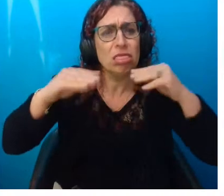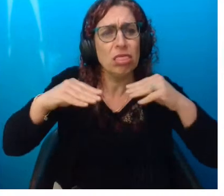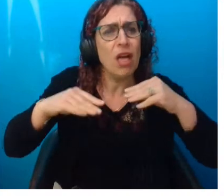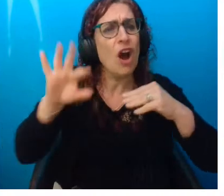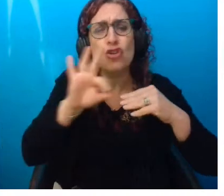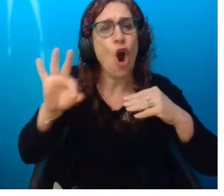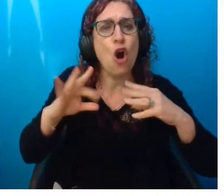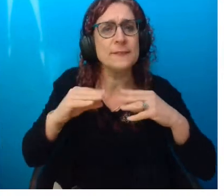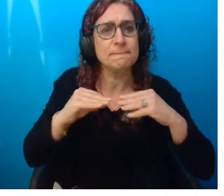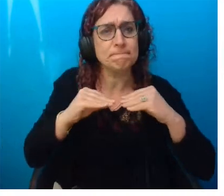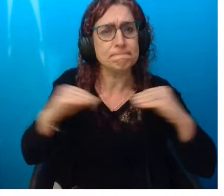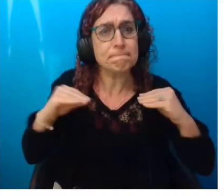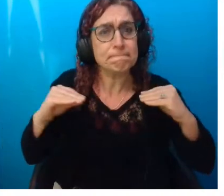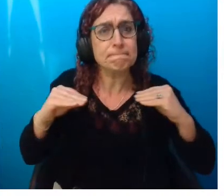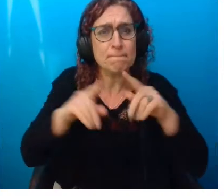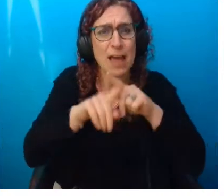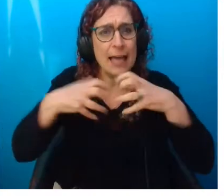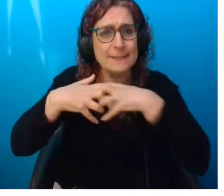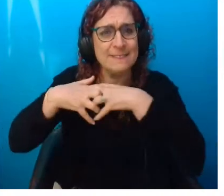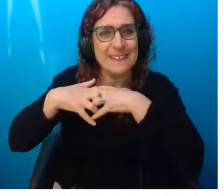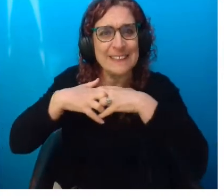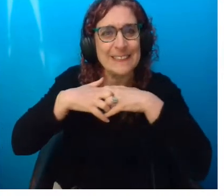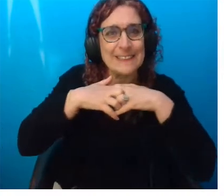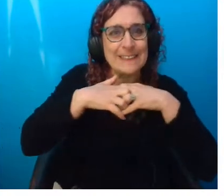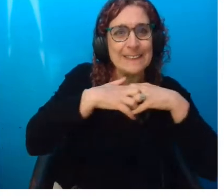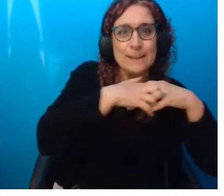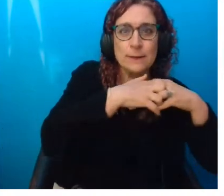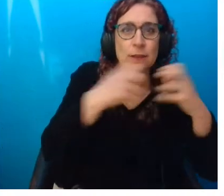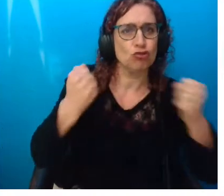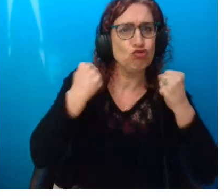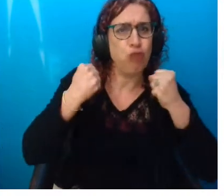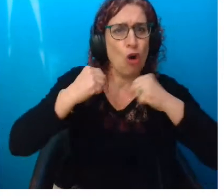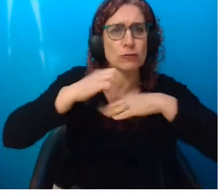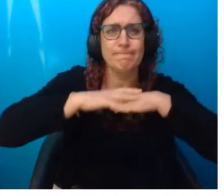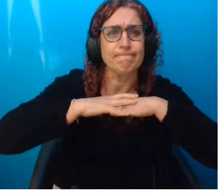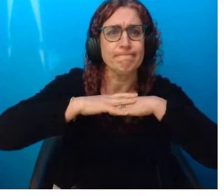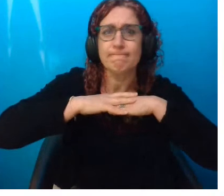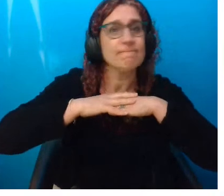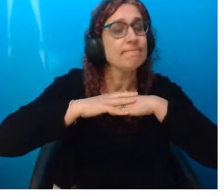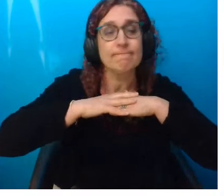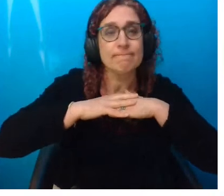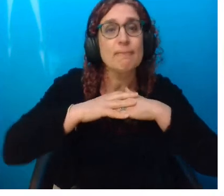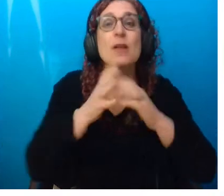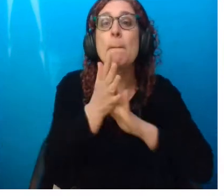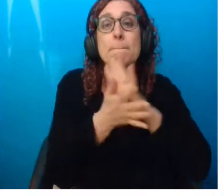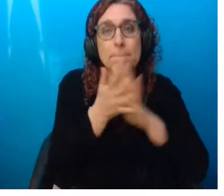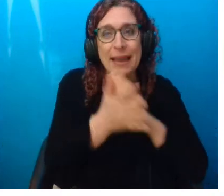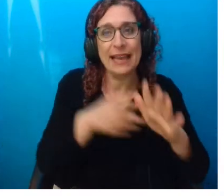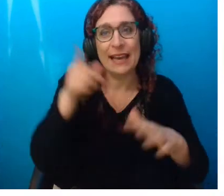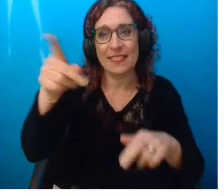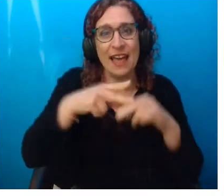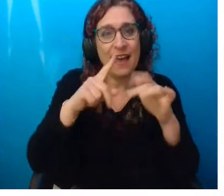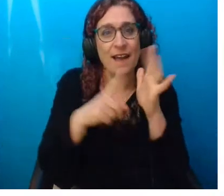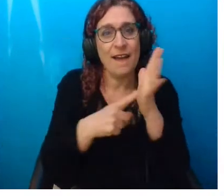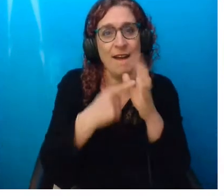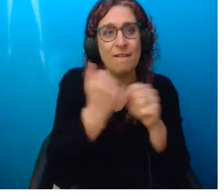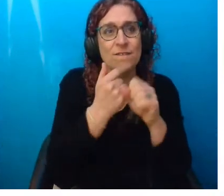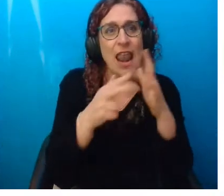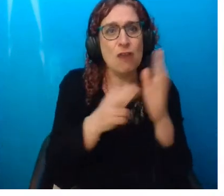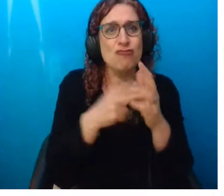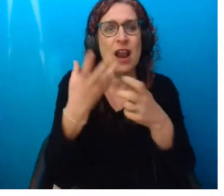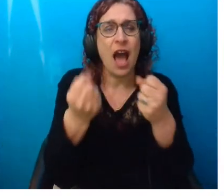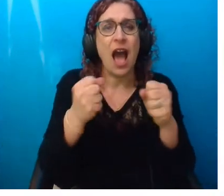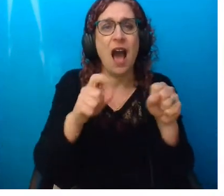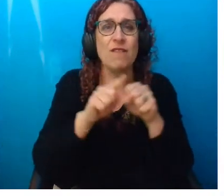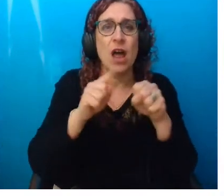tight and close together. The filaggrin also then breaks down to form a natural